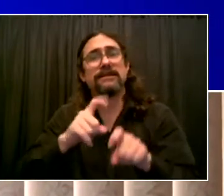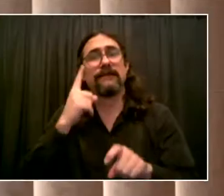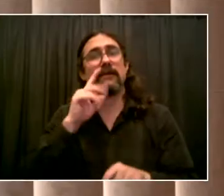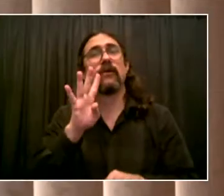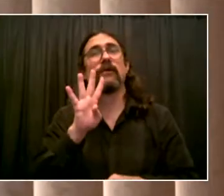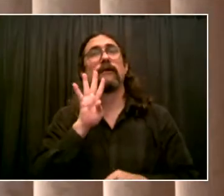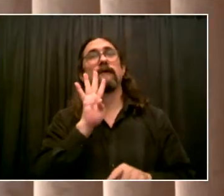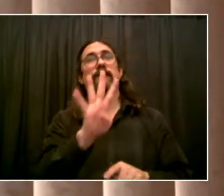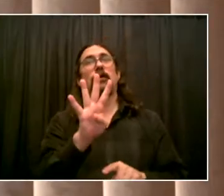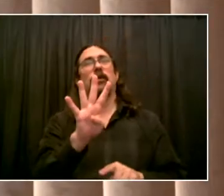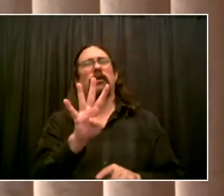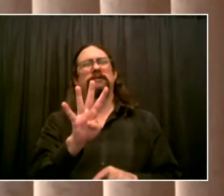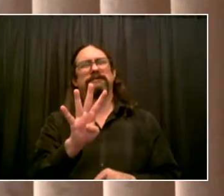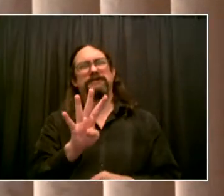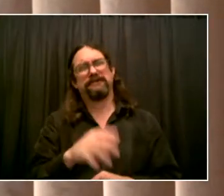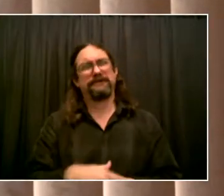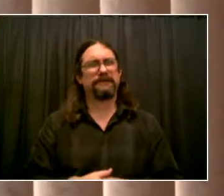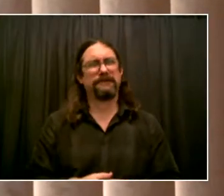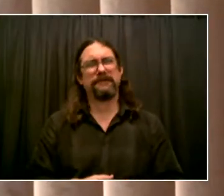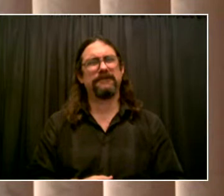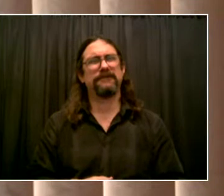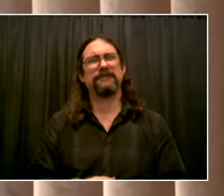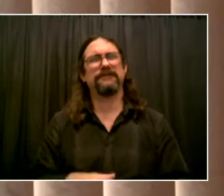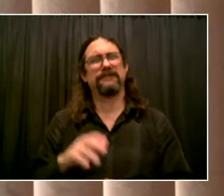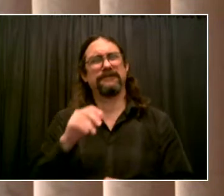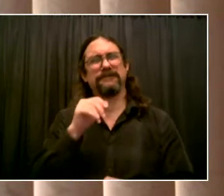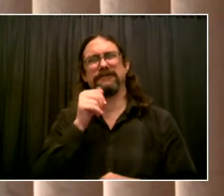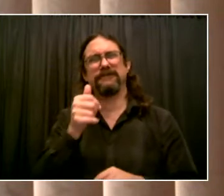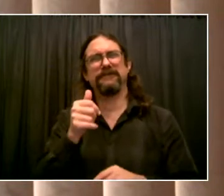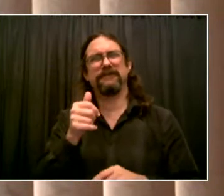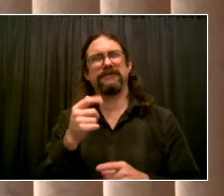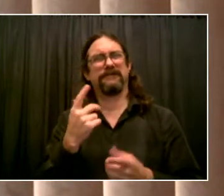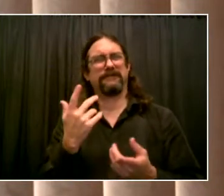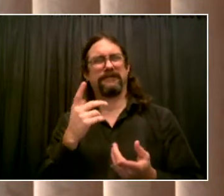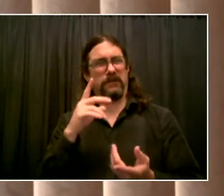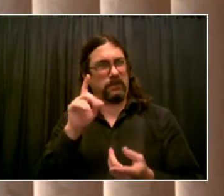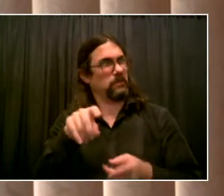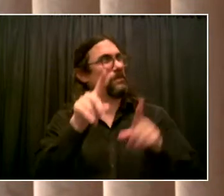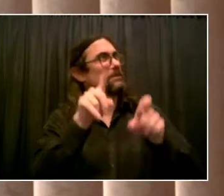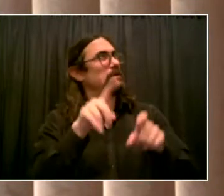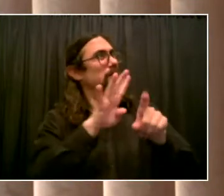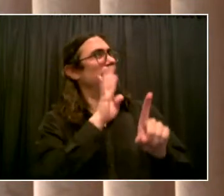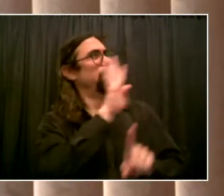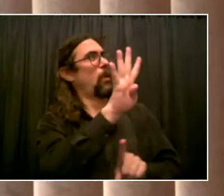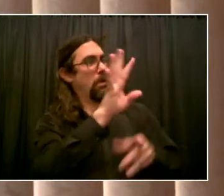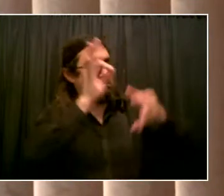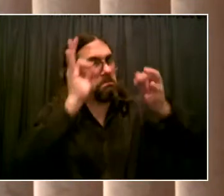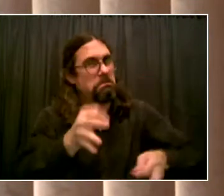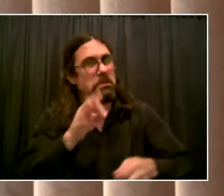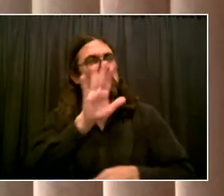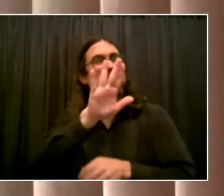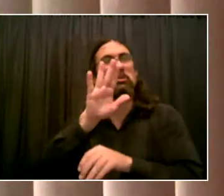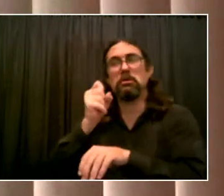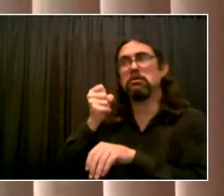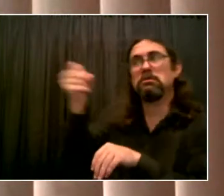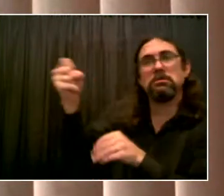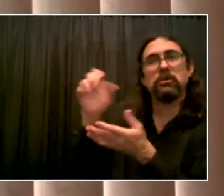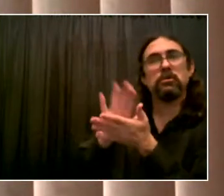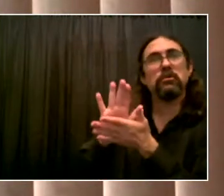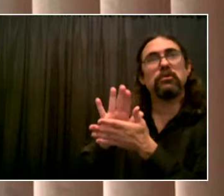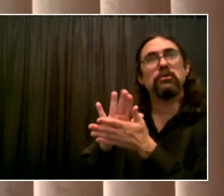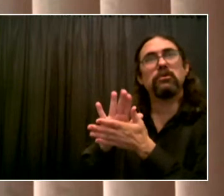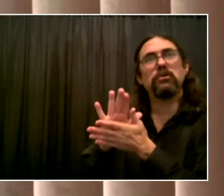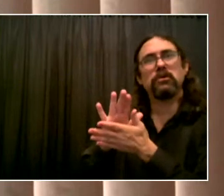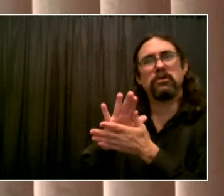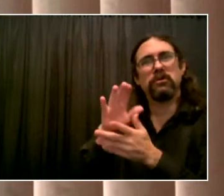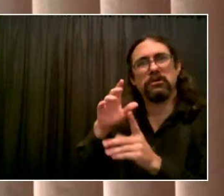or talents. All of our children are, in fact, gifted and talented. And this was a change instituted by the previous administration. It